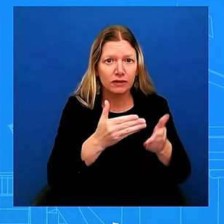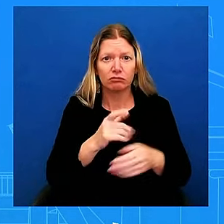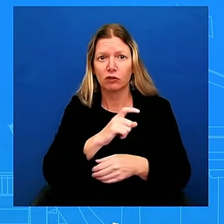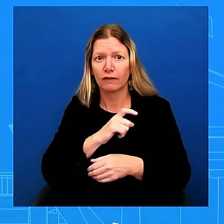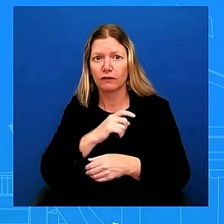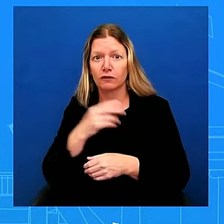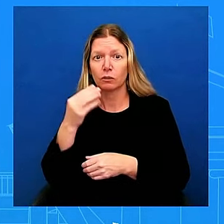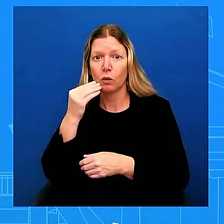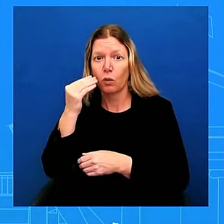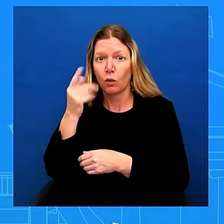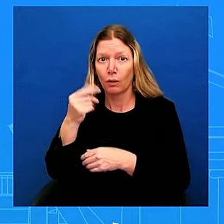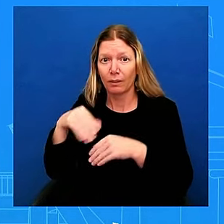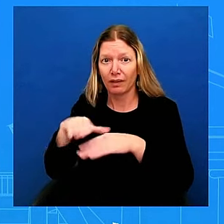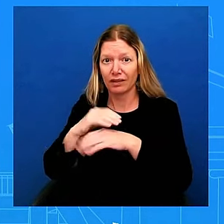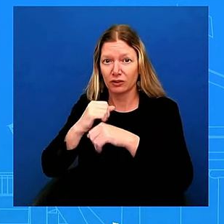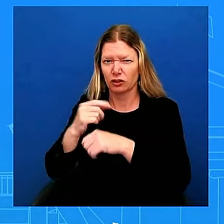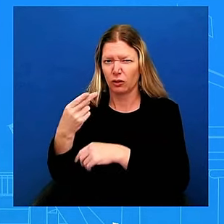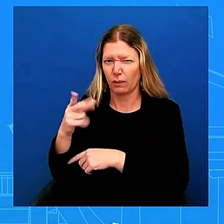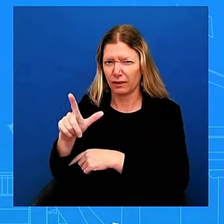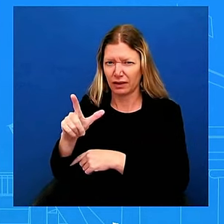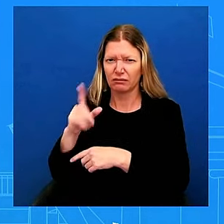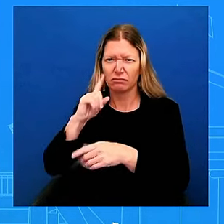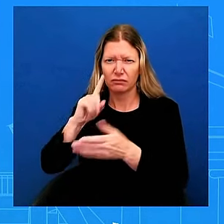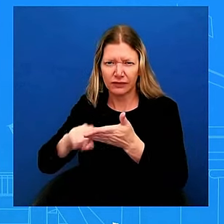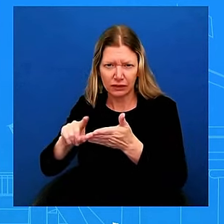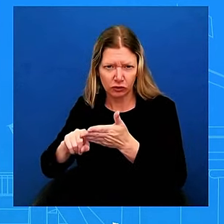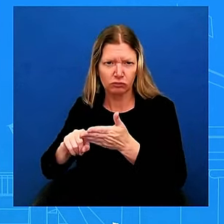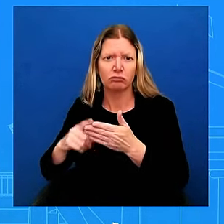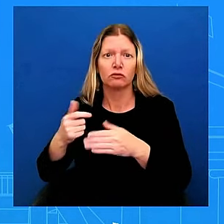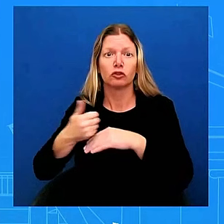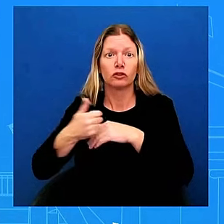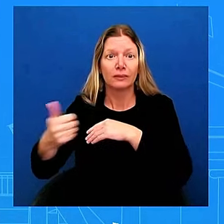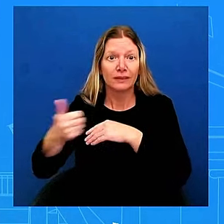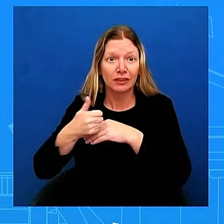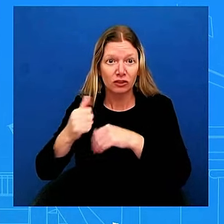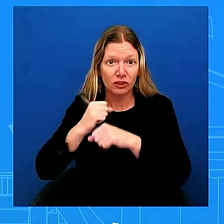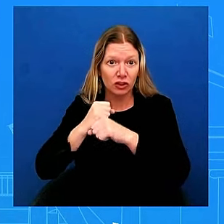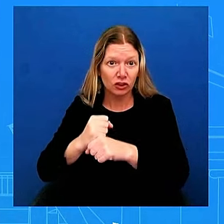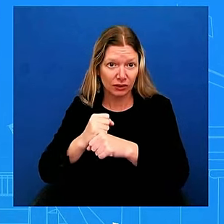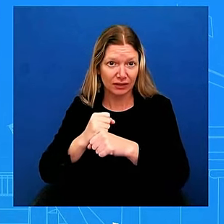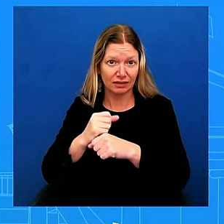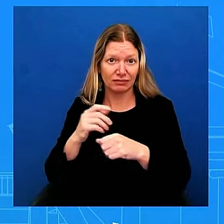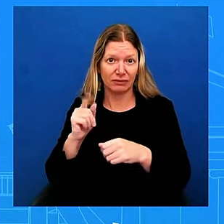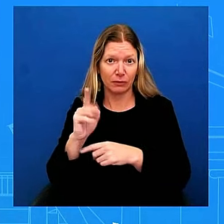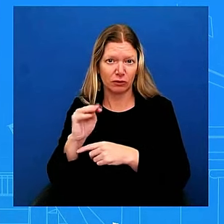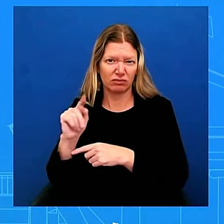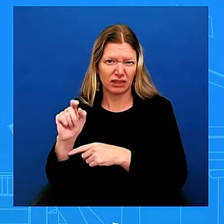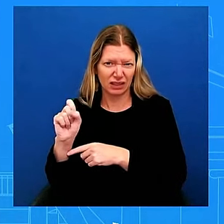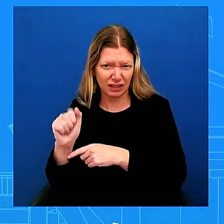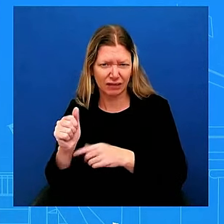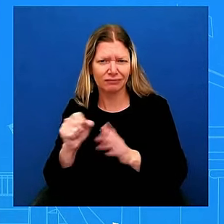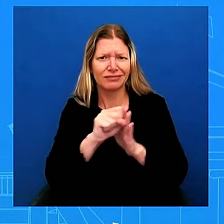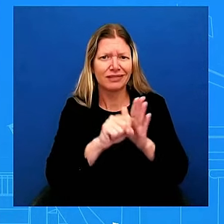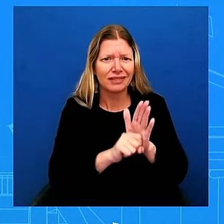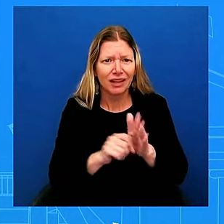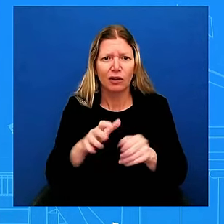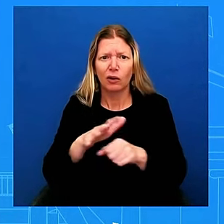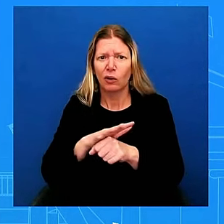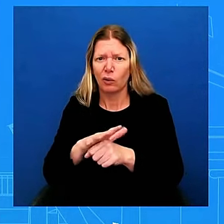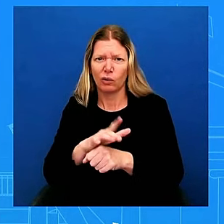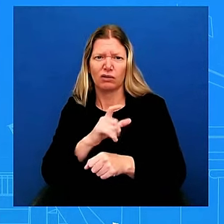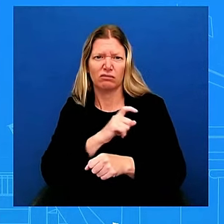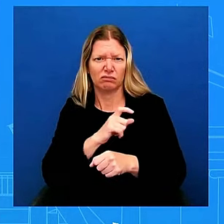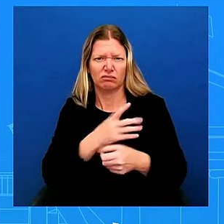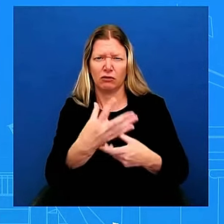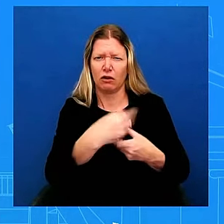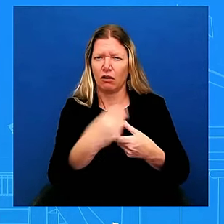law enforcement agencies, all of whom have been deployed at the convention. Since the attempted assassination of